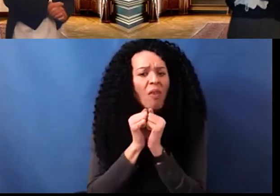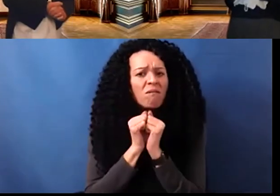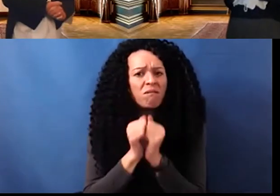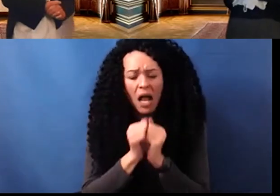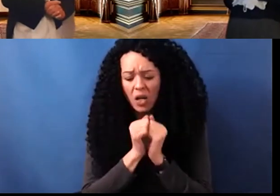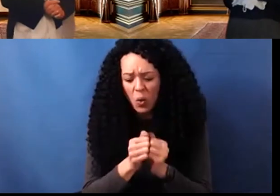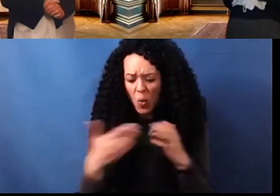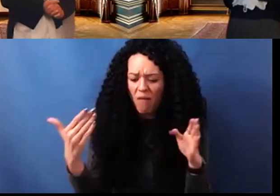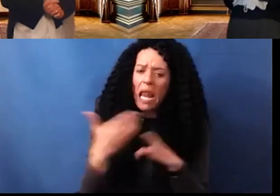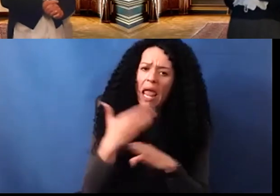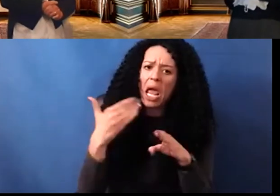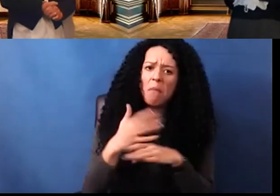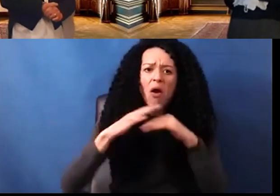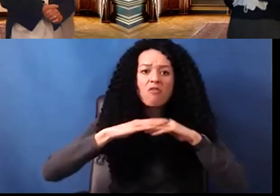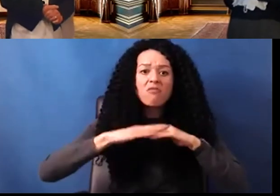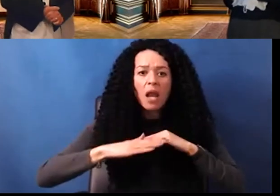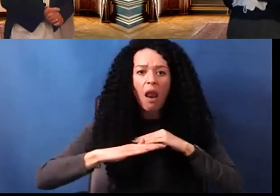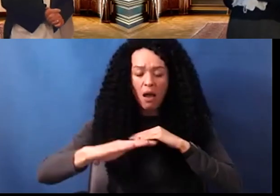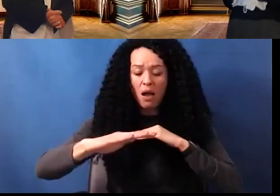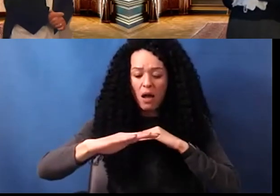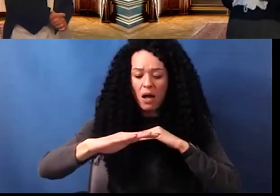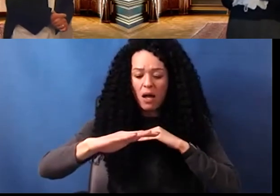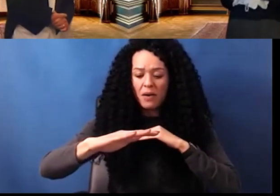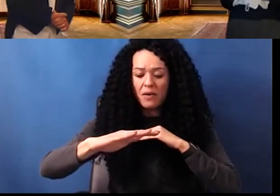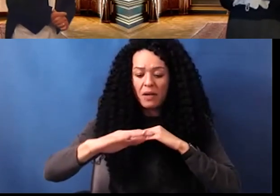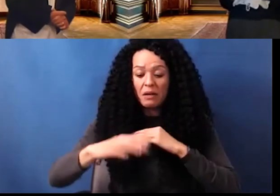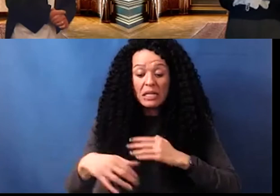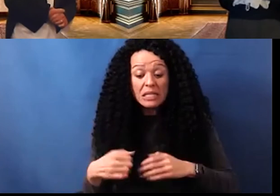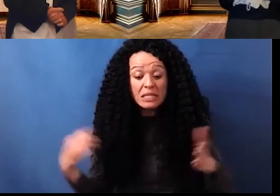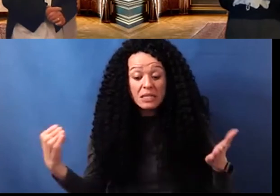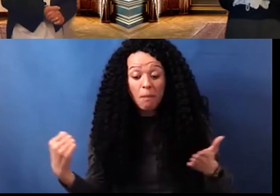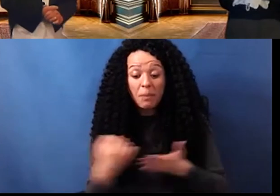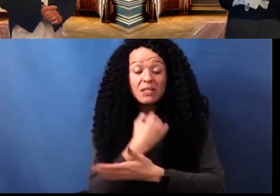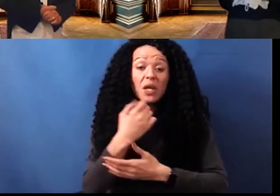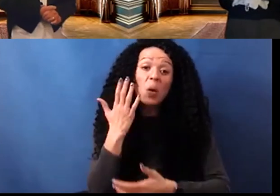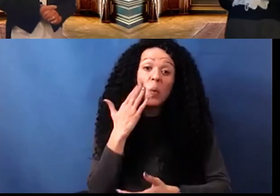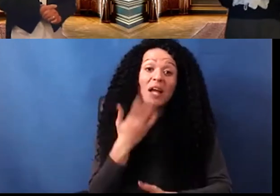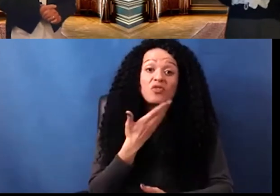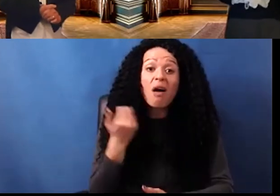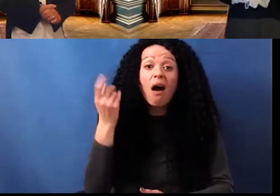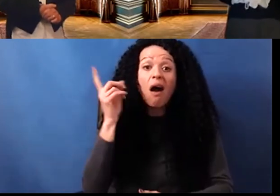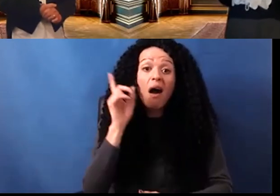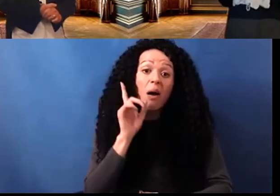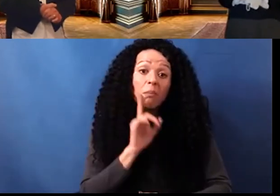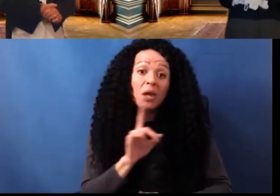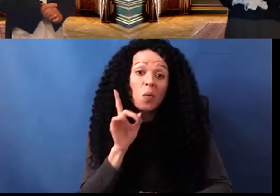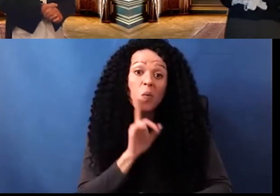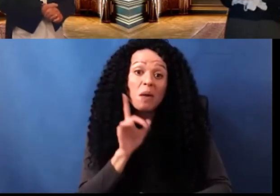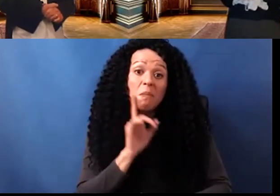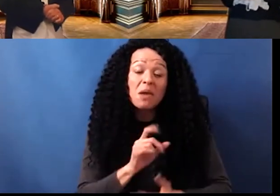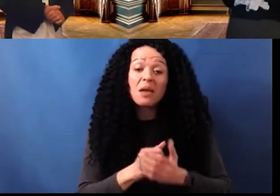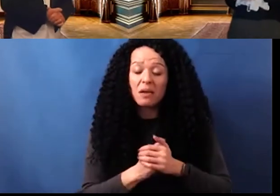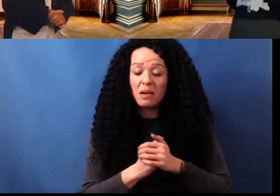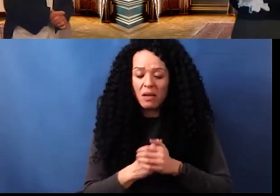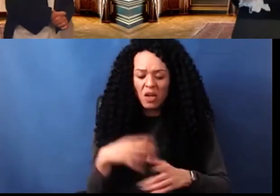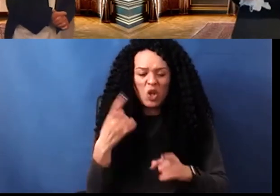the value of labour and land. 'Tis a pity when charming